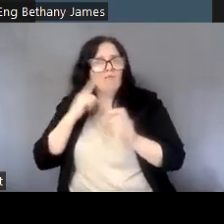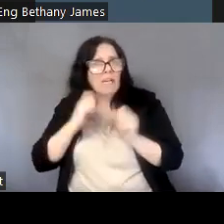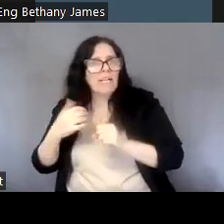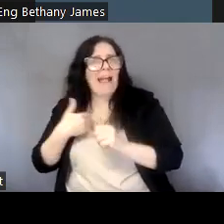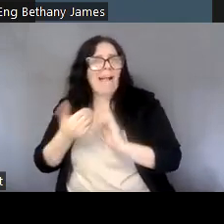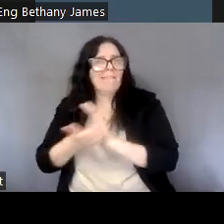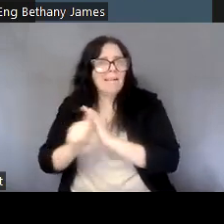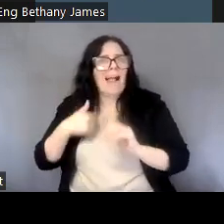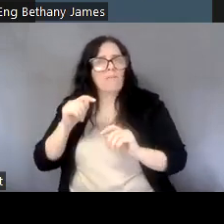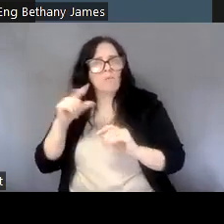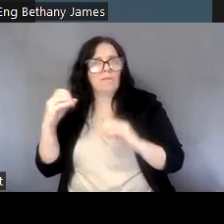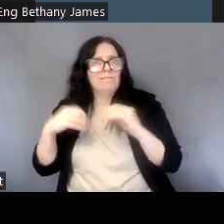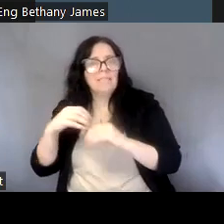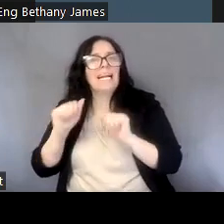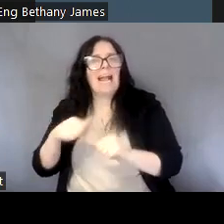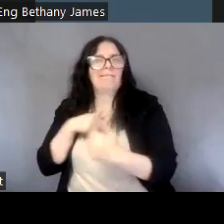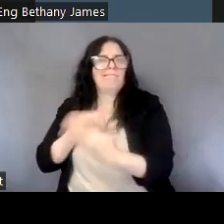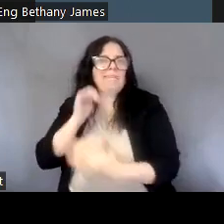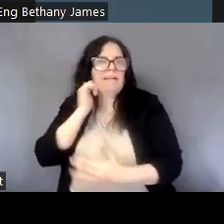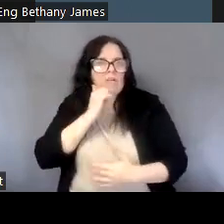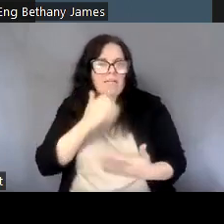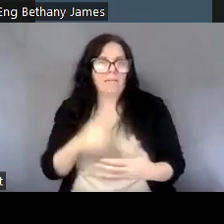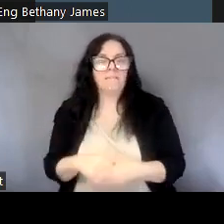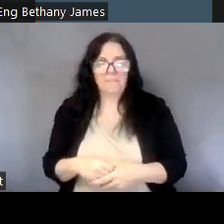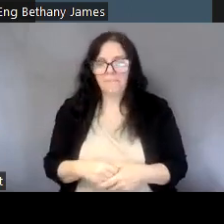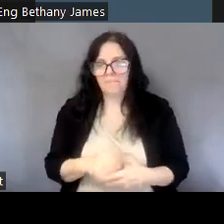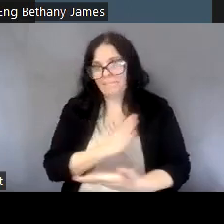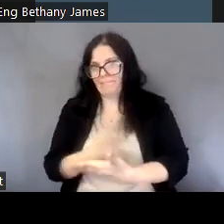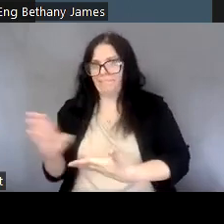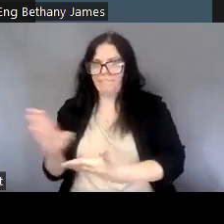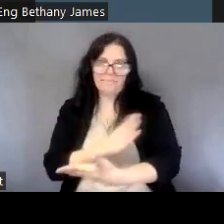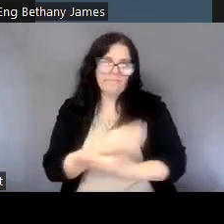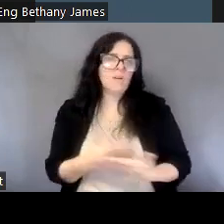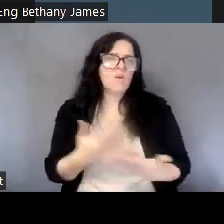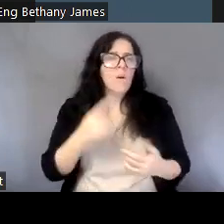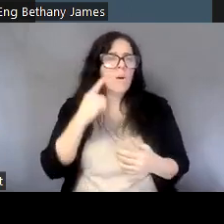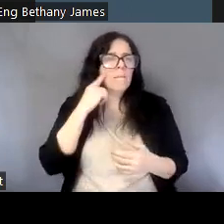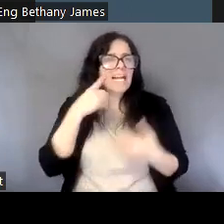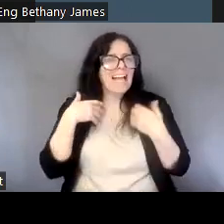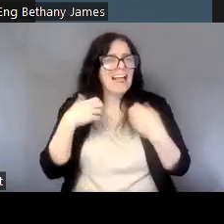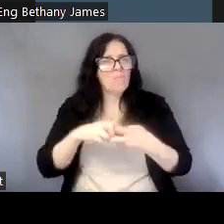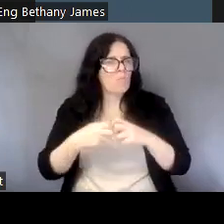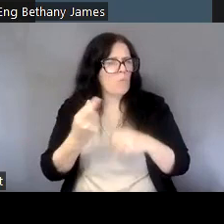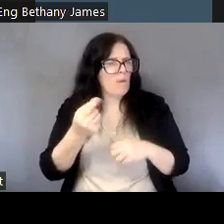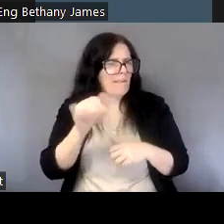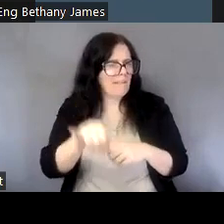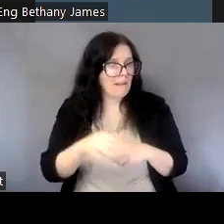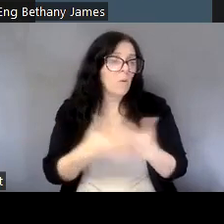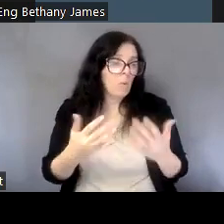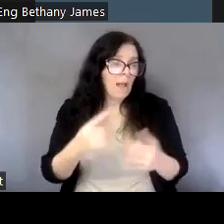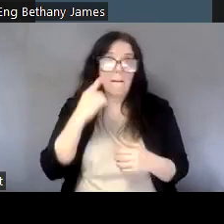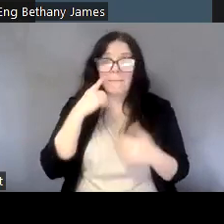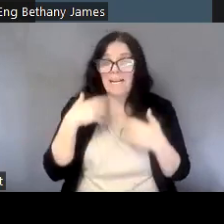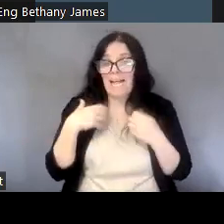What are mental health problems? Well, mental health problems, as I mentioned, is how